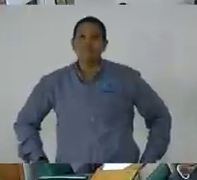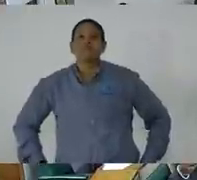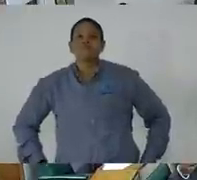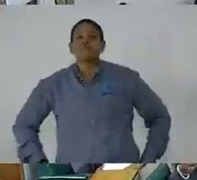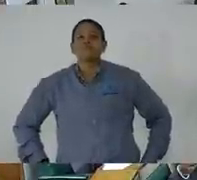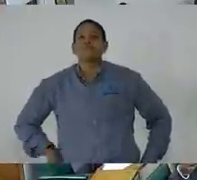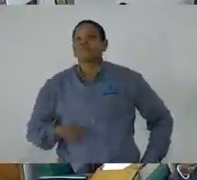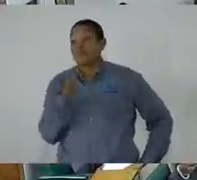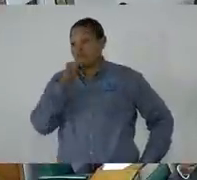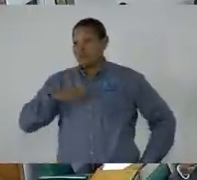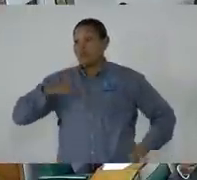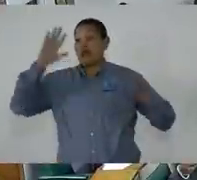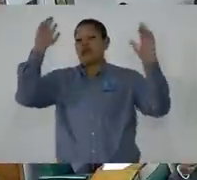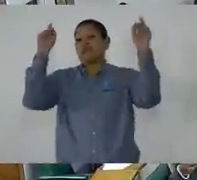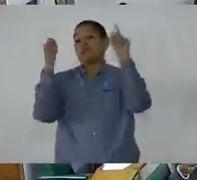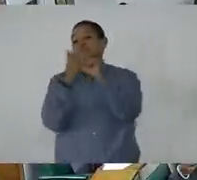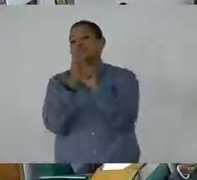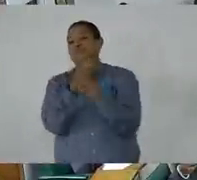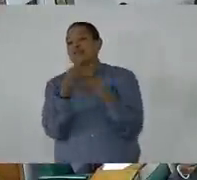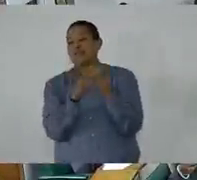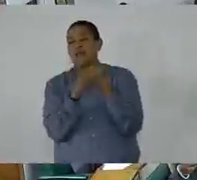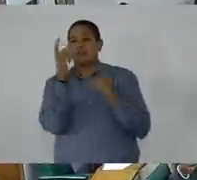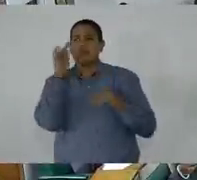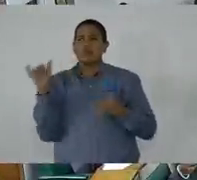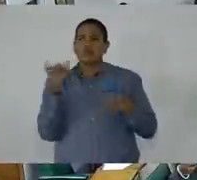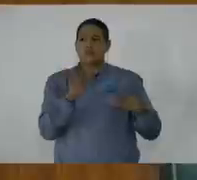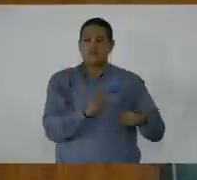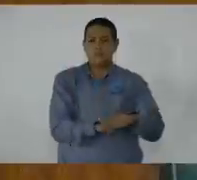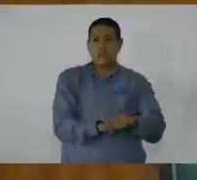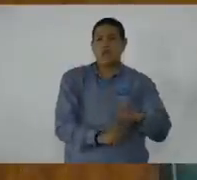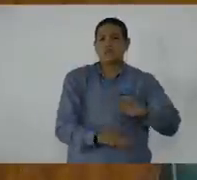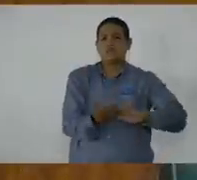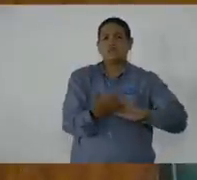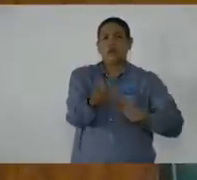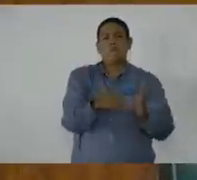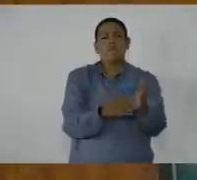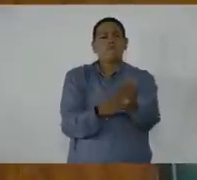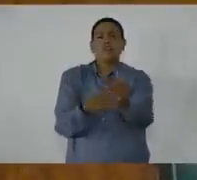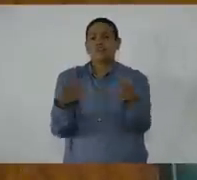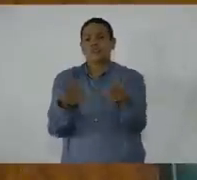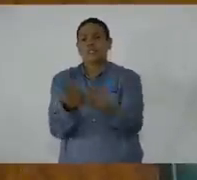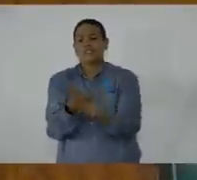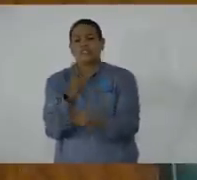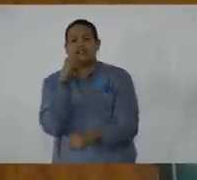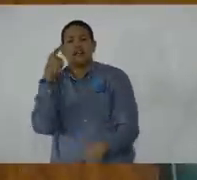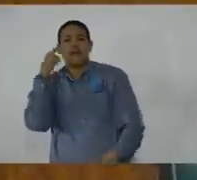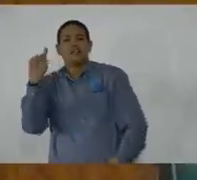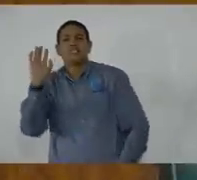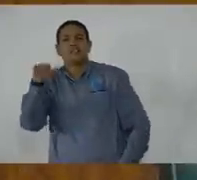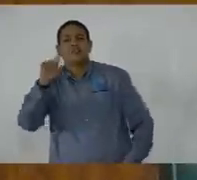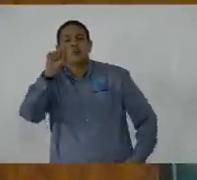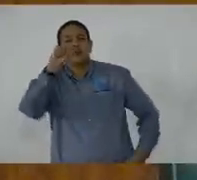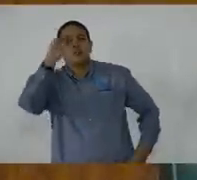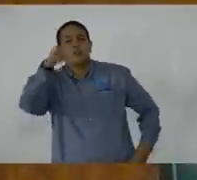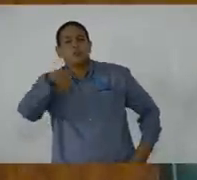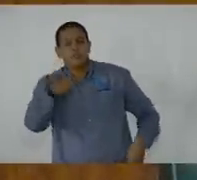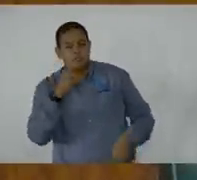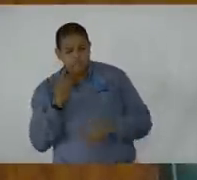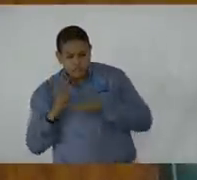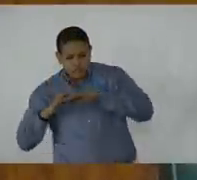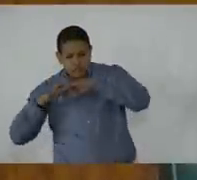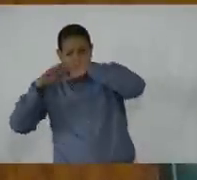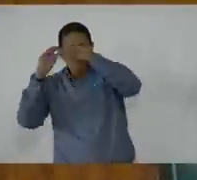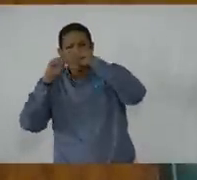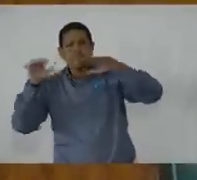Madam Speaker, for the similar period, the fisheries sector achieved a 20% increase